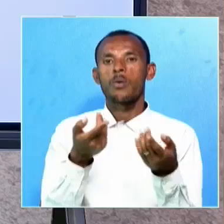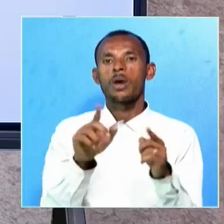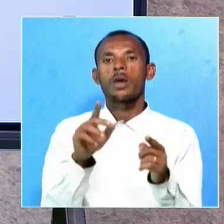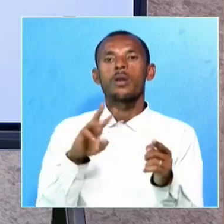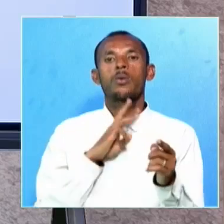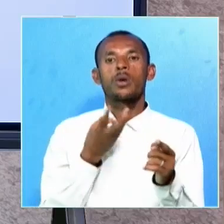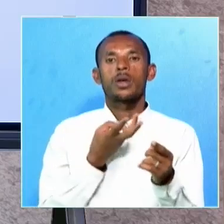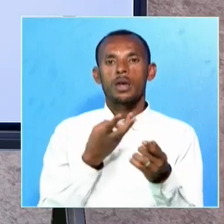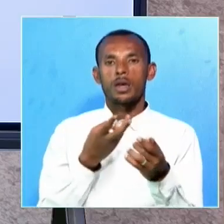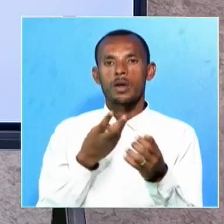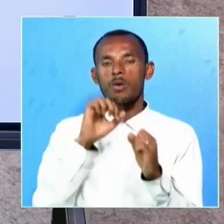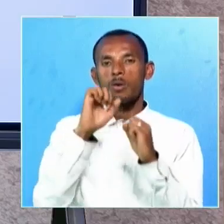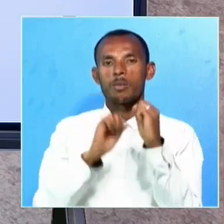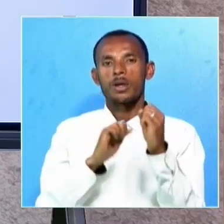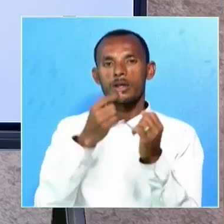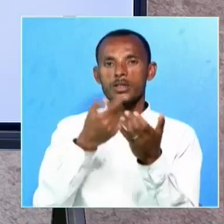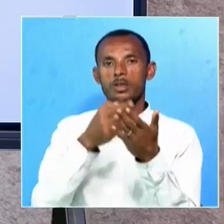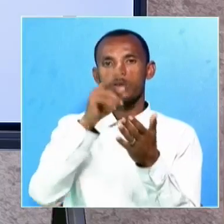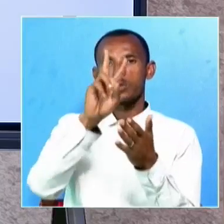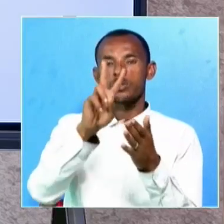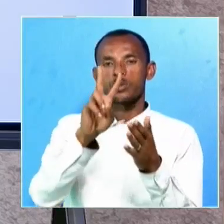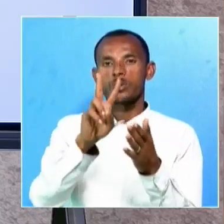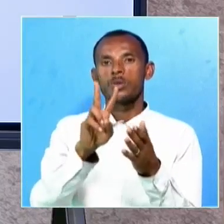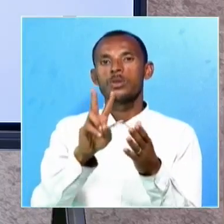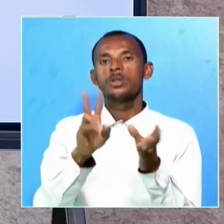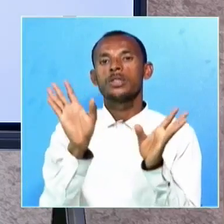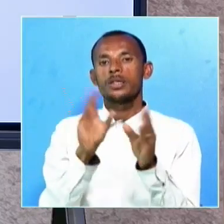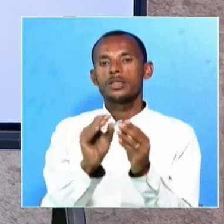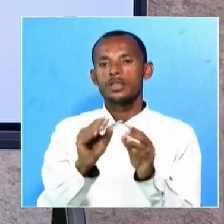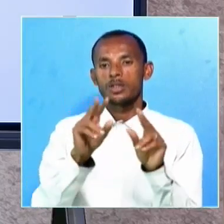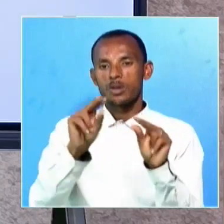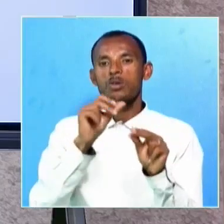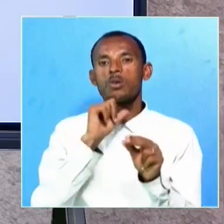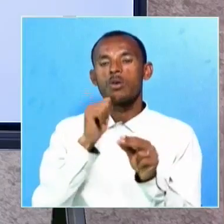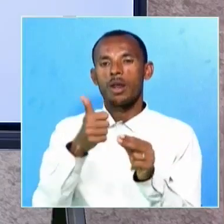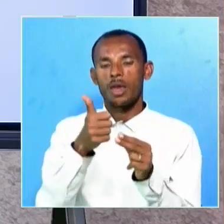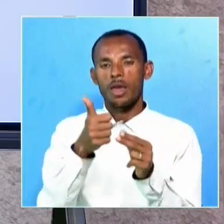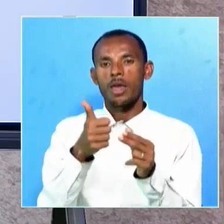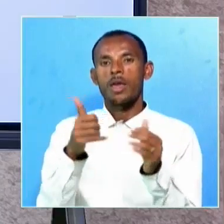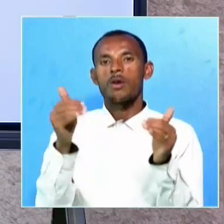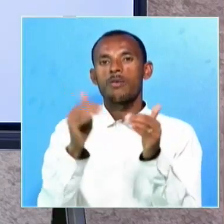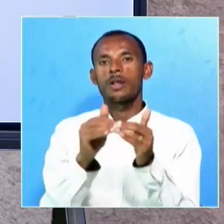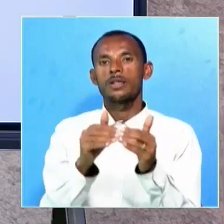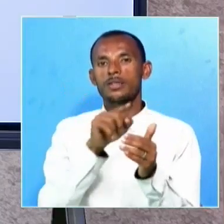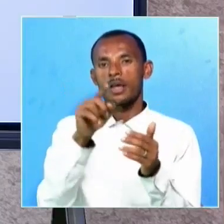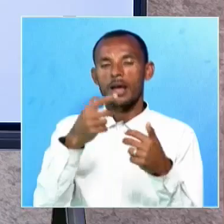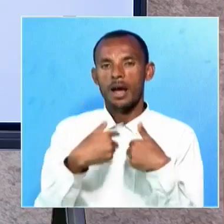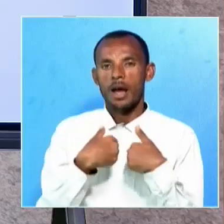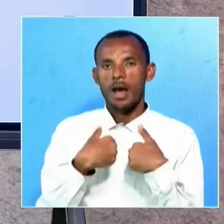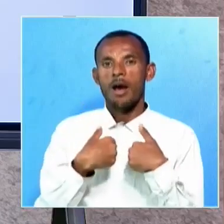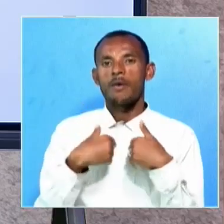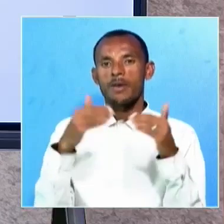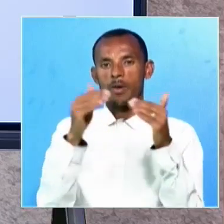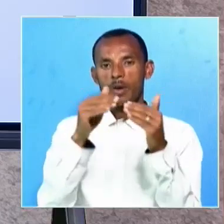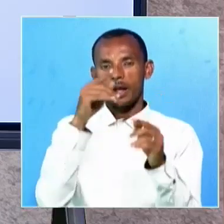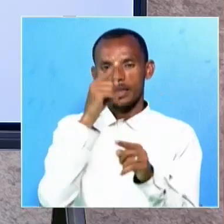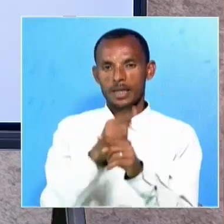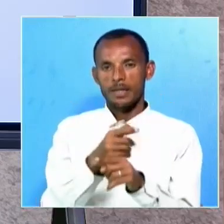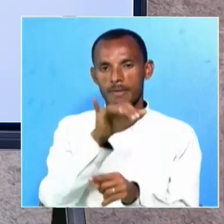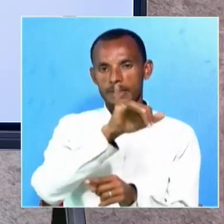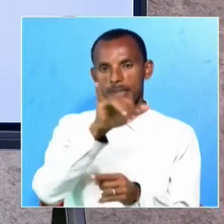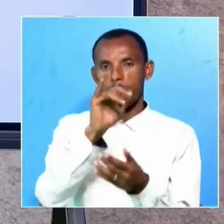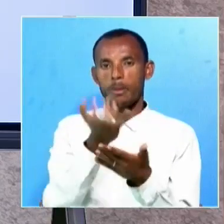compare these two sets, not only equivalent, they are also equal. They have exactly the same